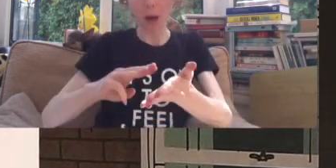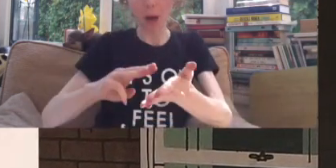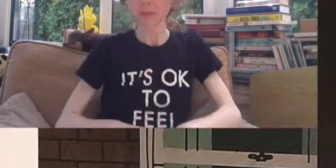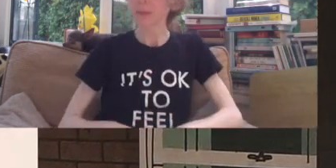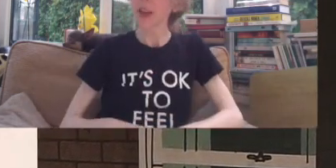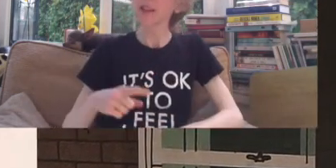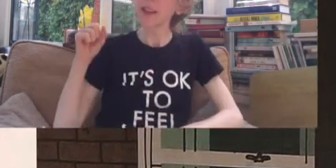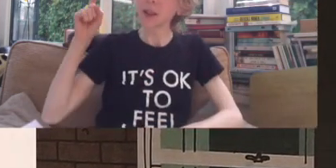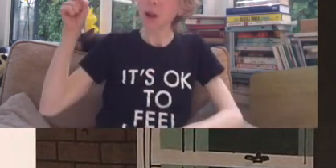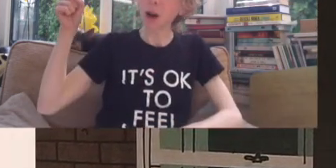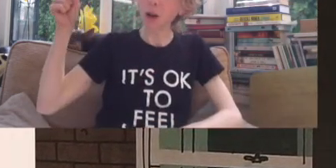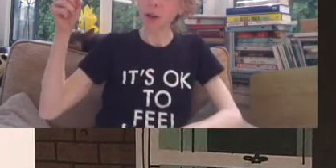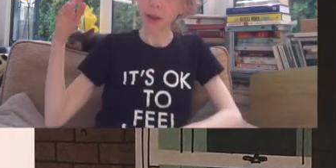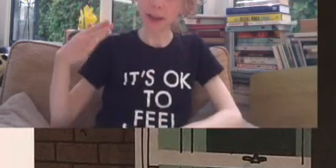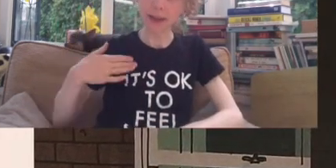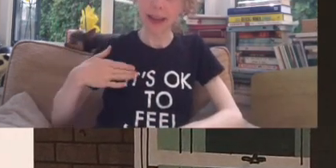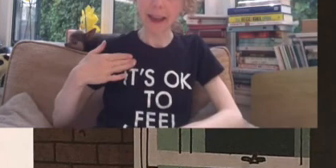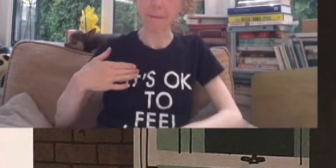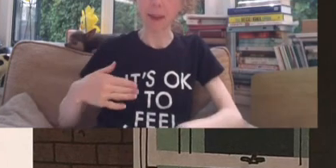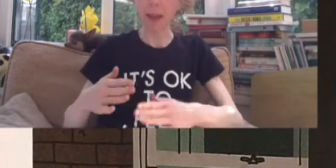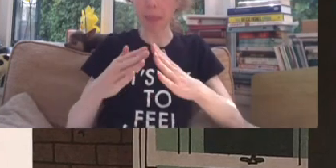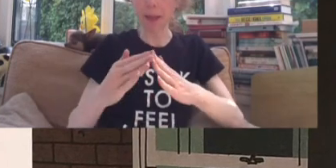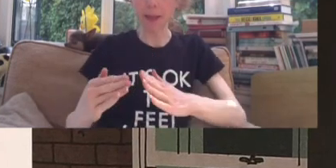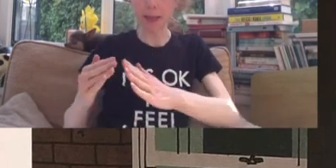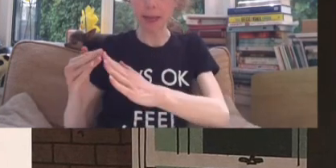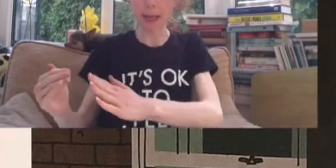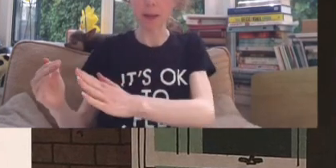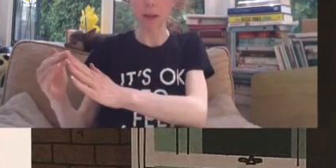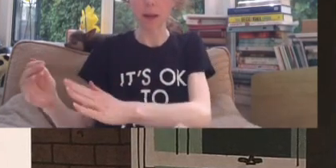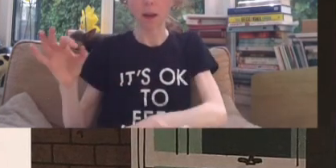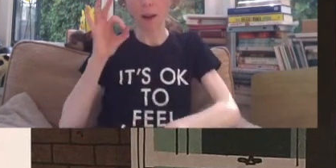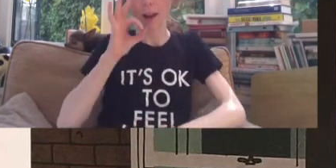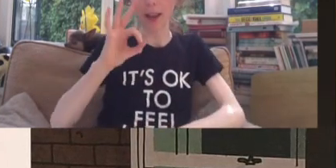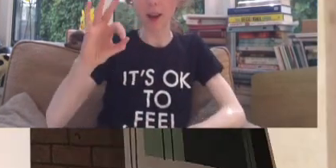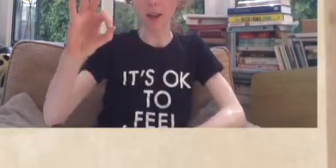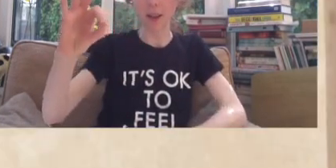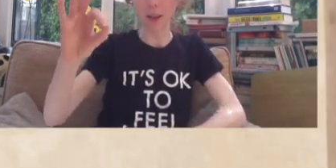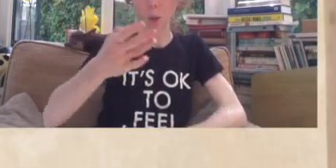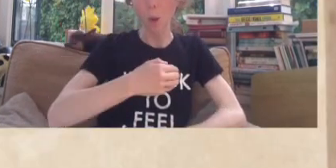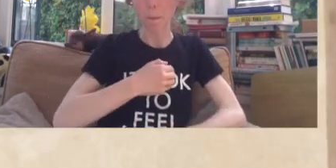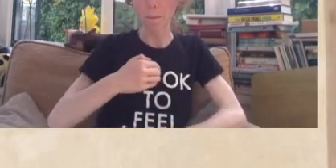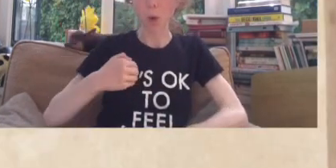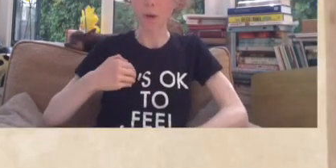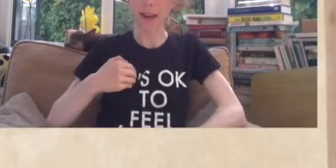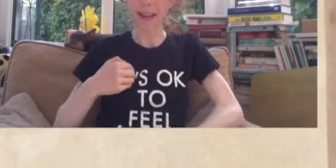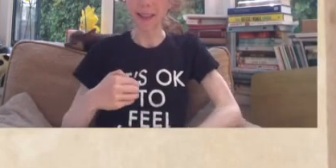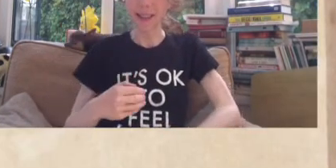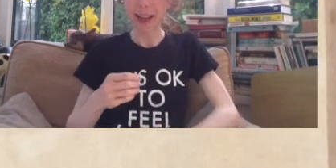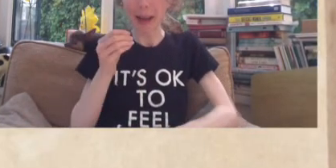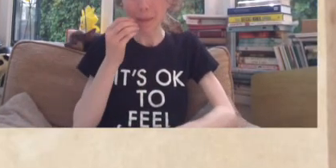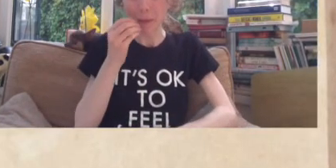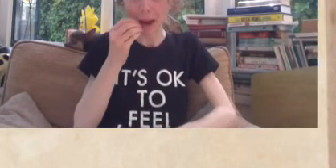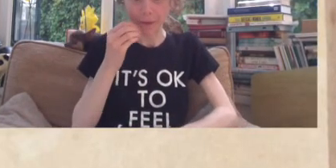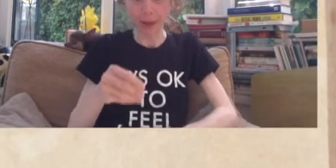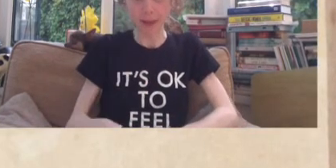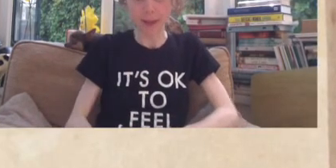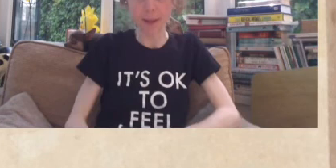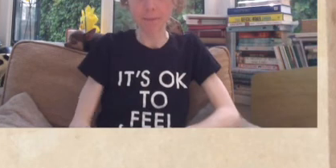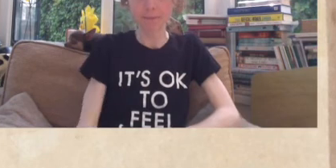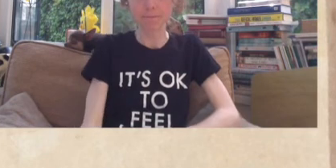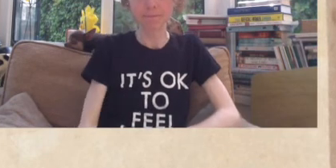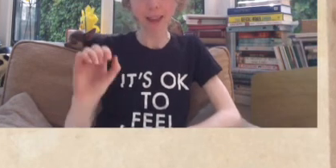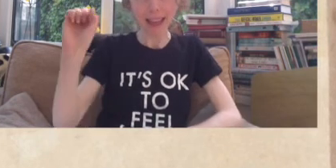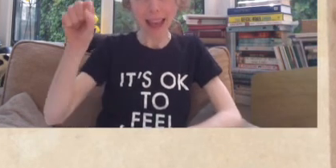Grandma, does God live in the city? I ask one morning at